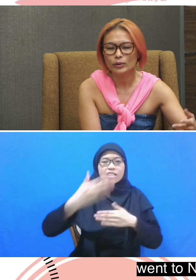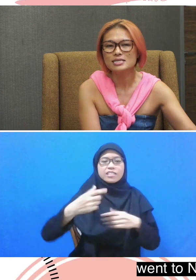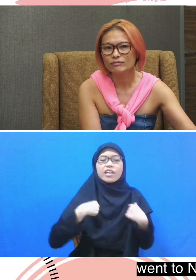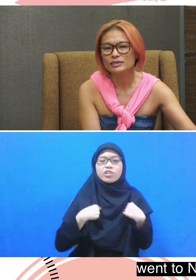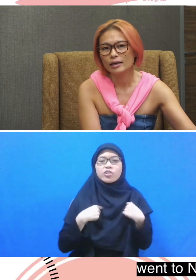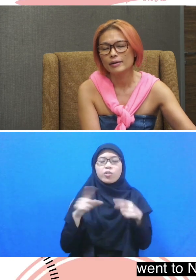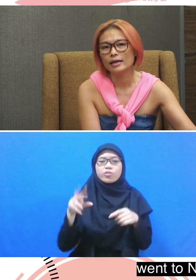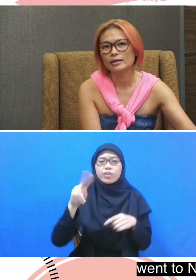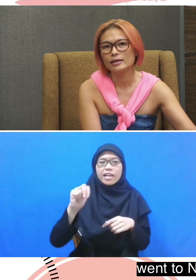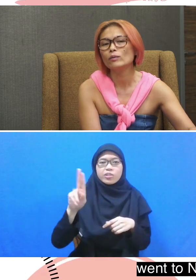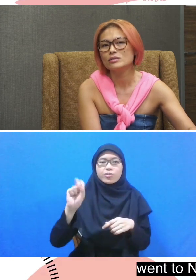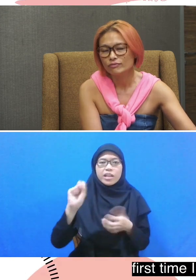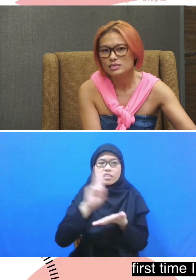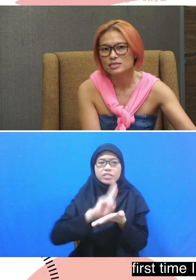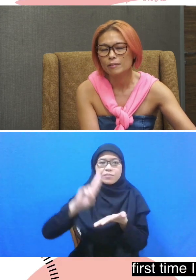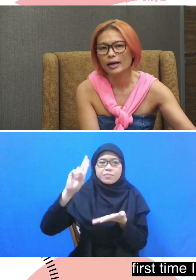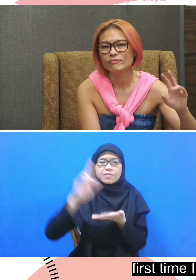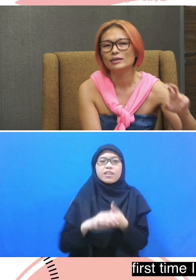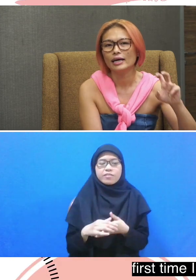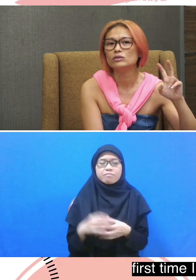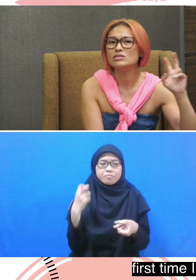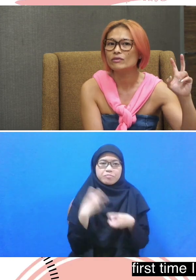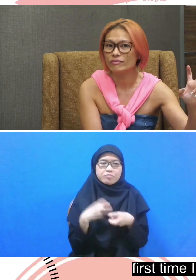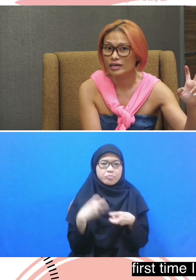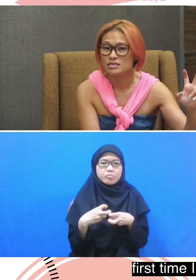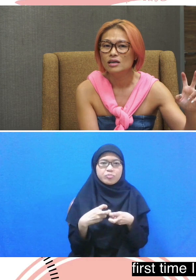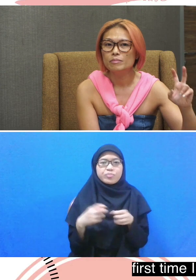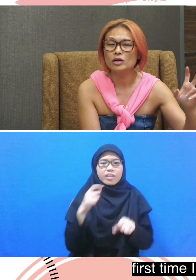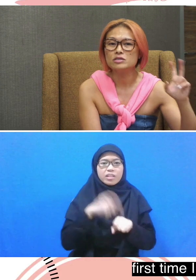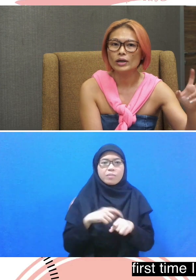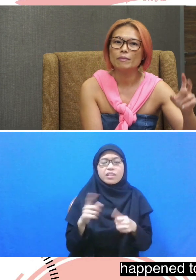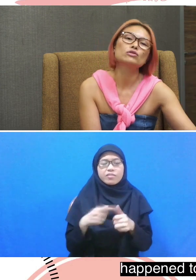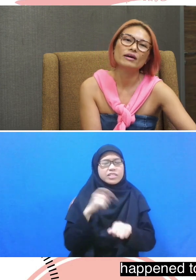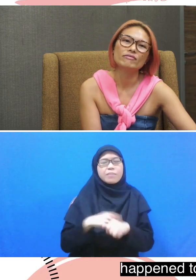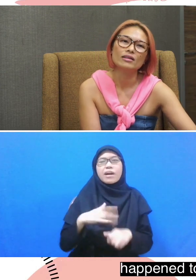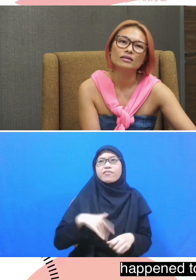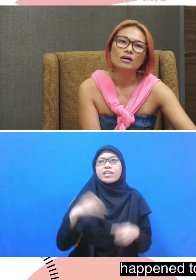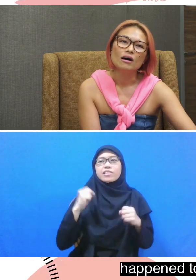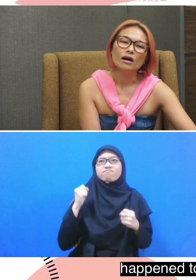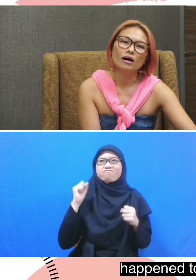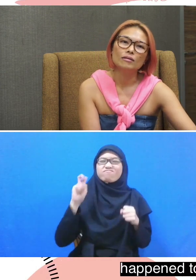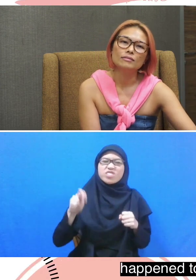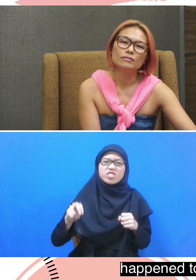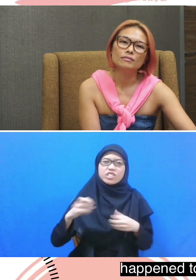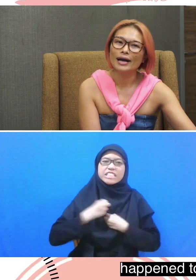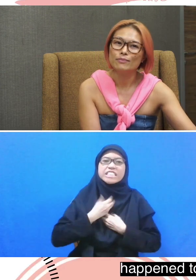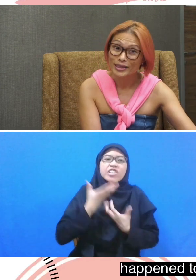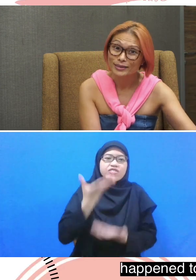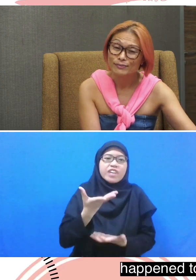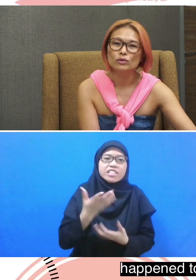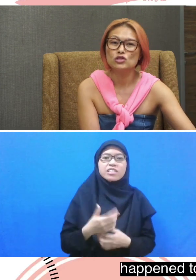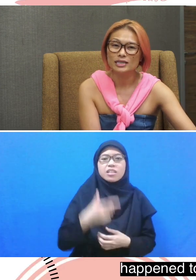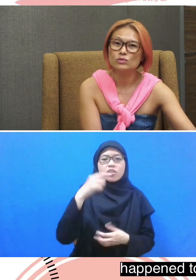it was a tough time, and that was the first time I felt like I had to sacrifice because of what happened to my father. My